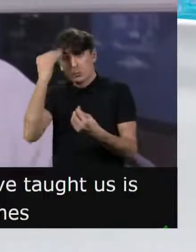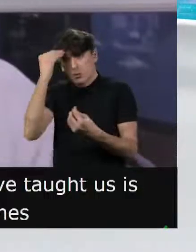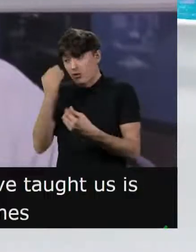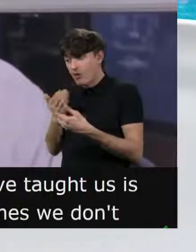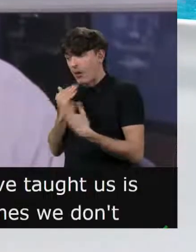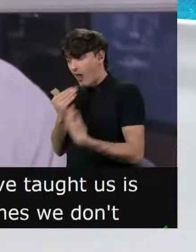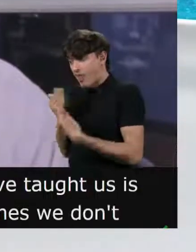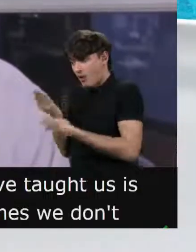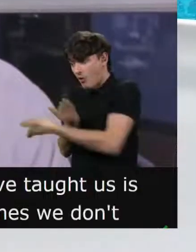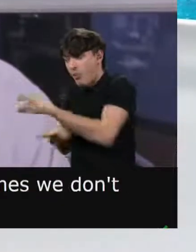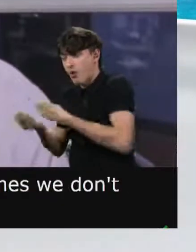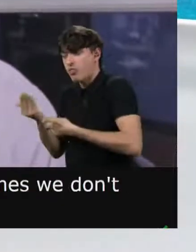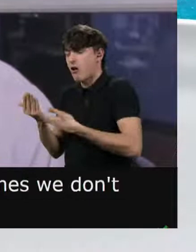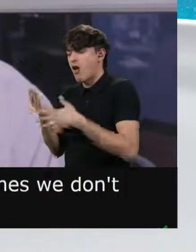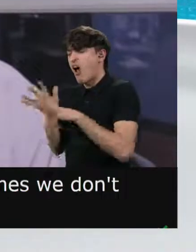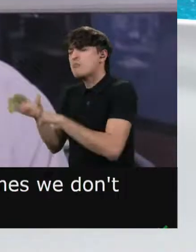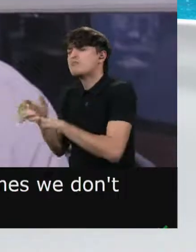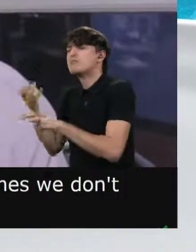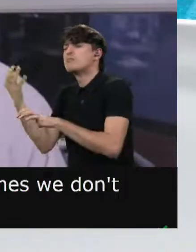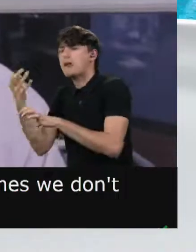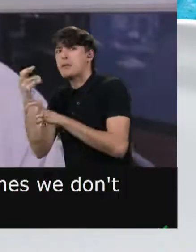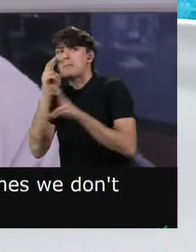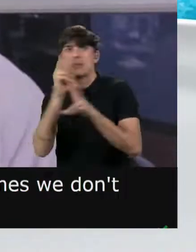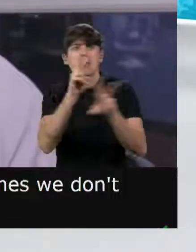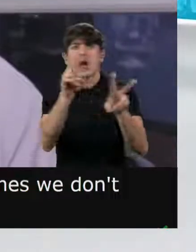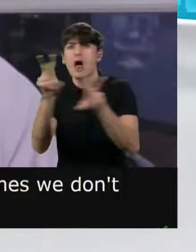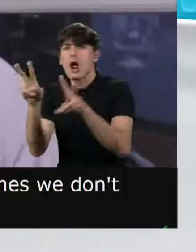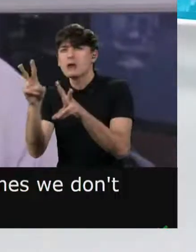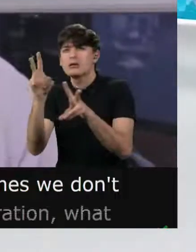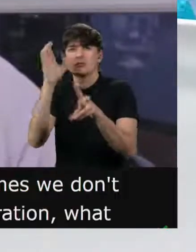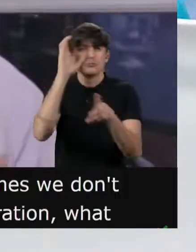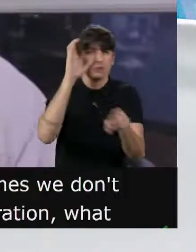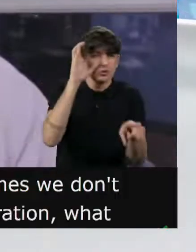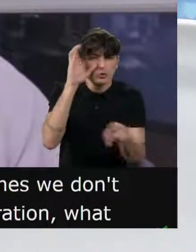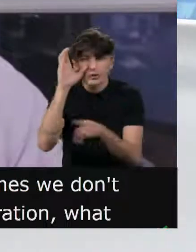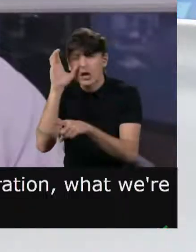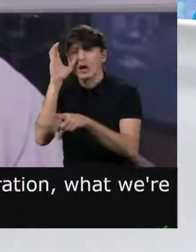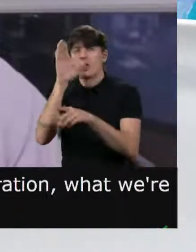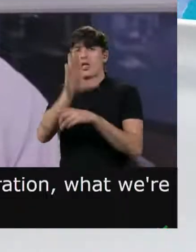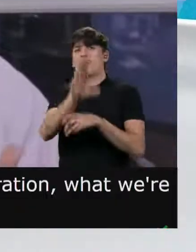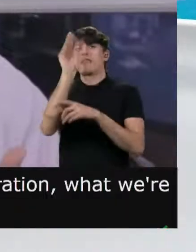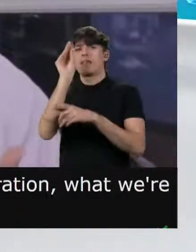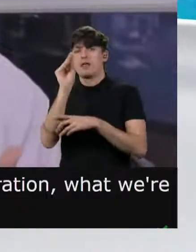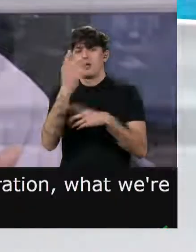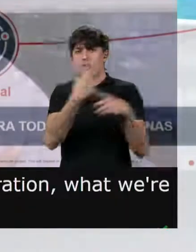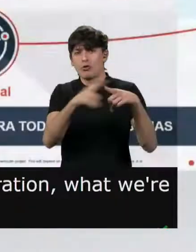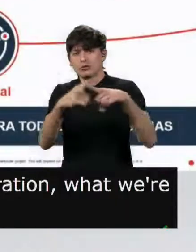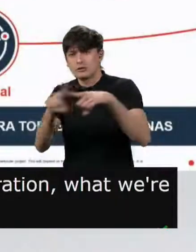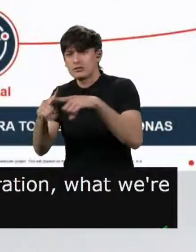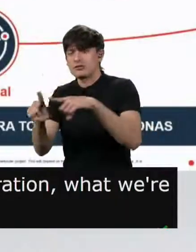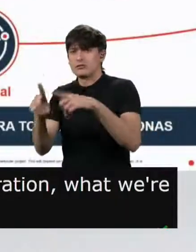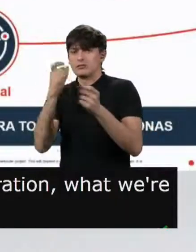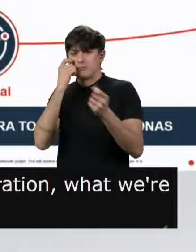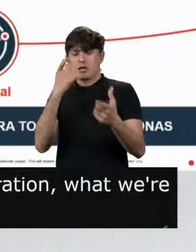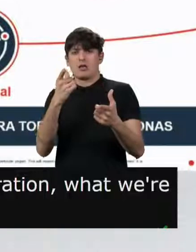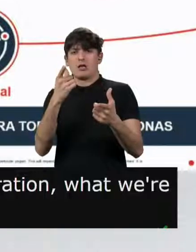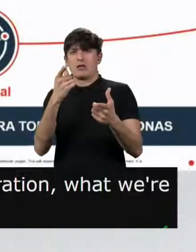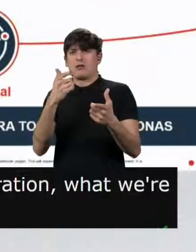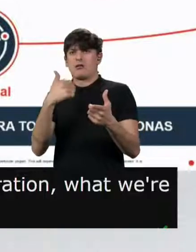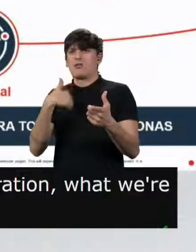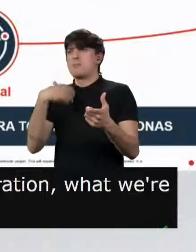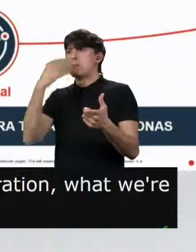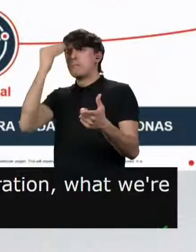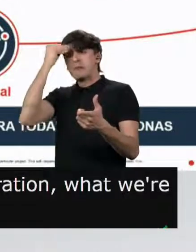this collaboration, what we're learning is to look and listen and understand and see that there